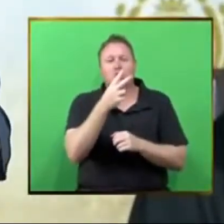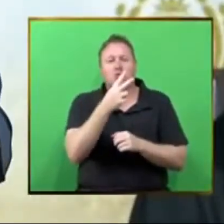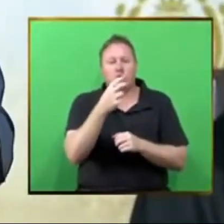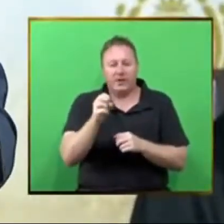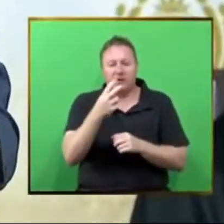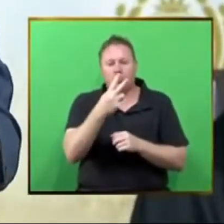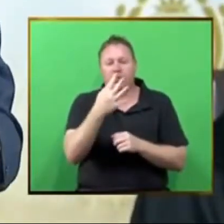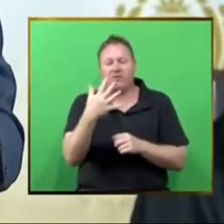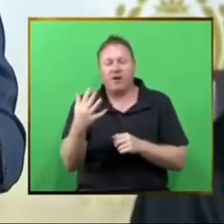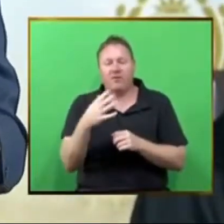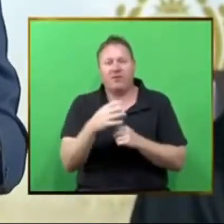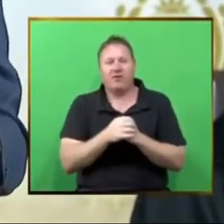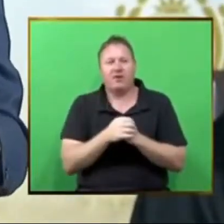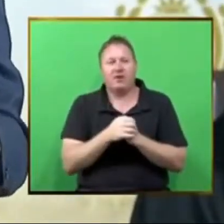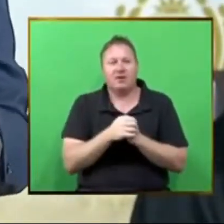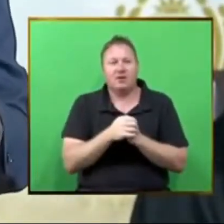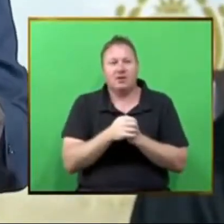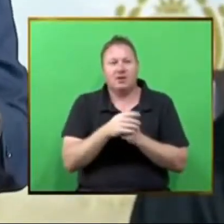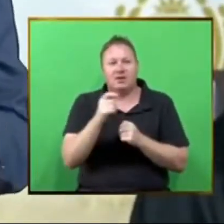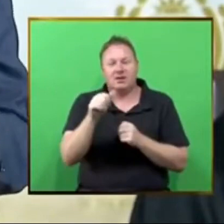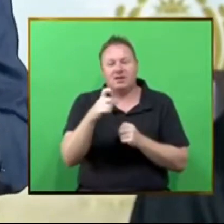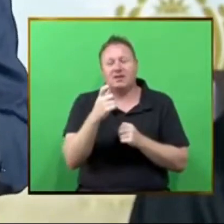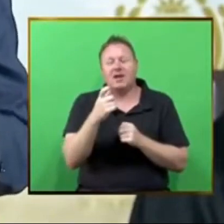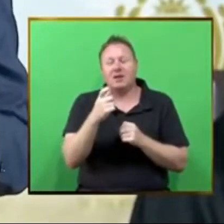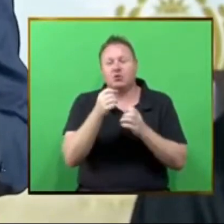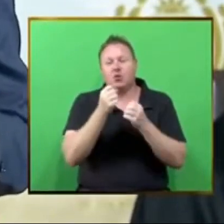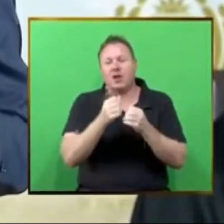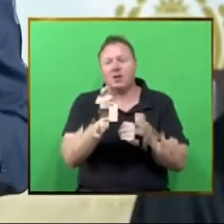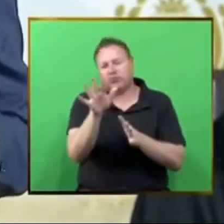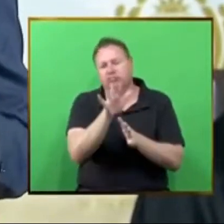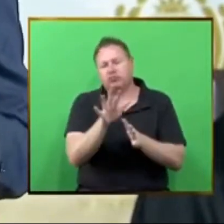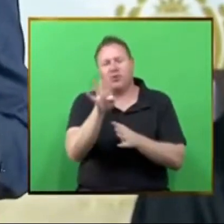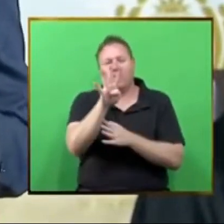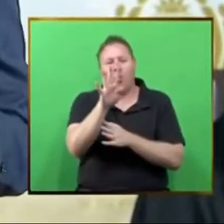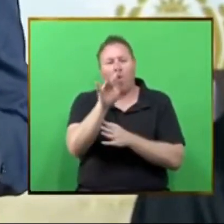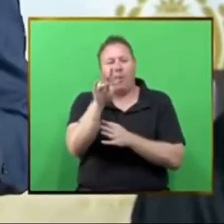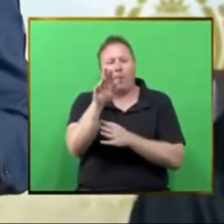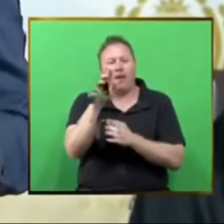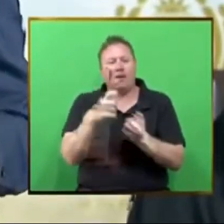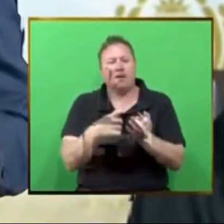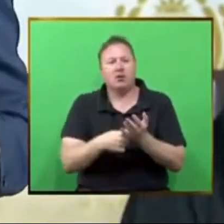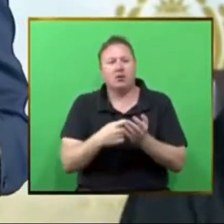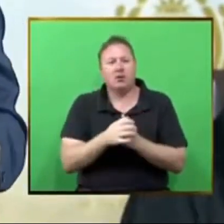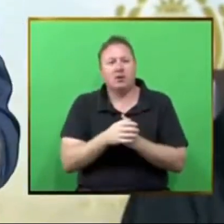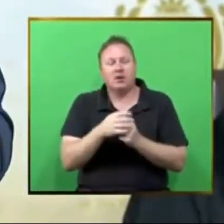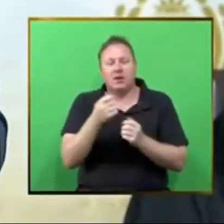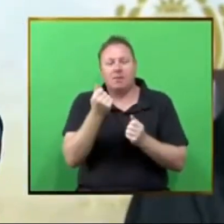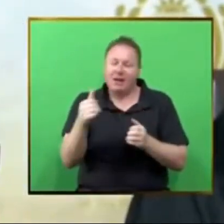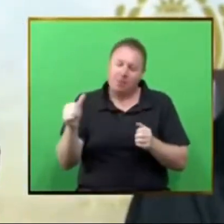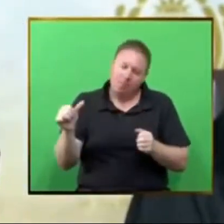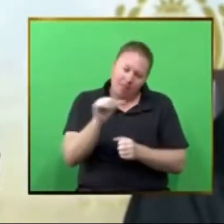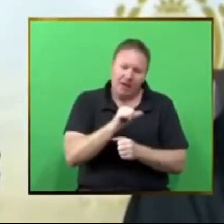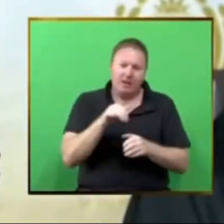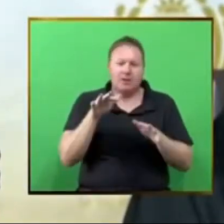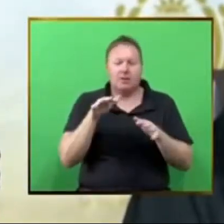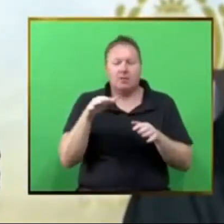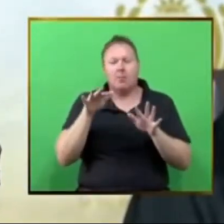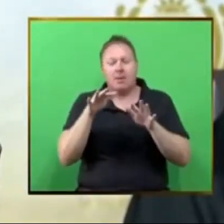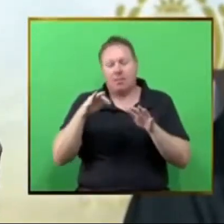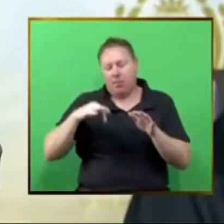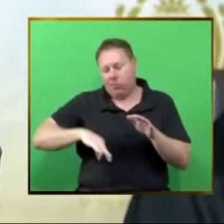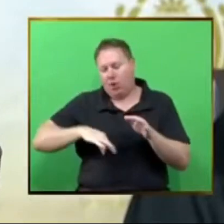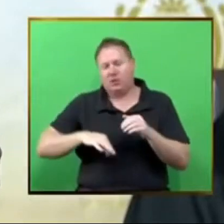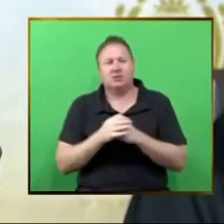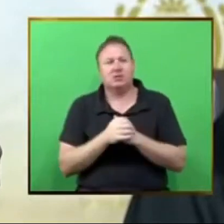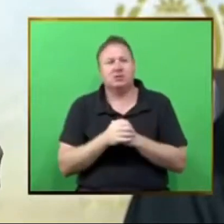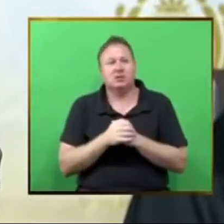will result in a tax release of around 4 billion. This is money back in the pockets of consumers. Madam